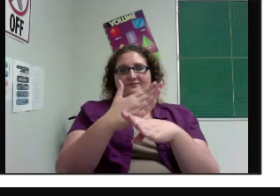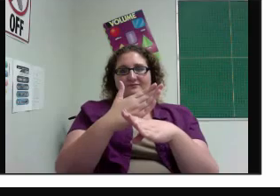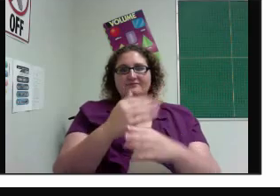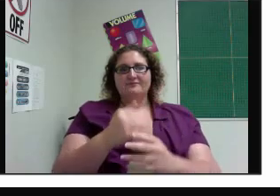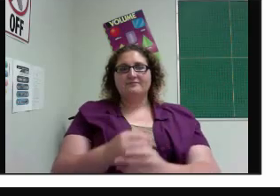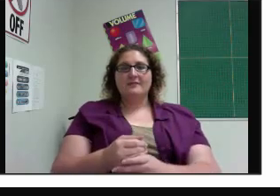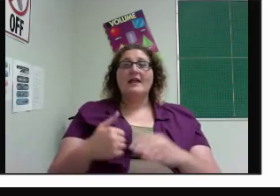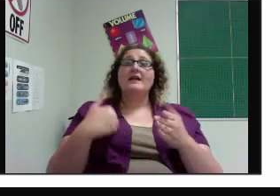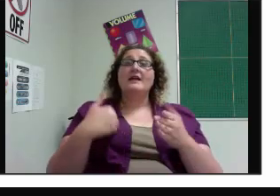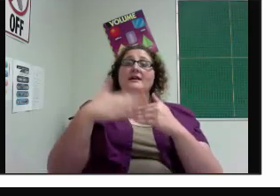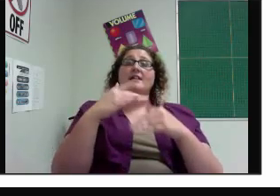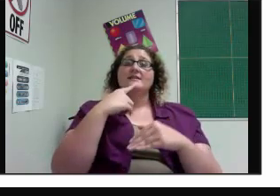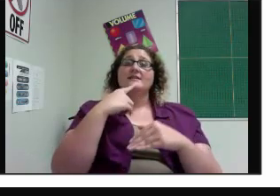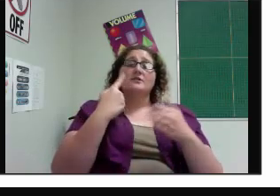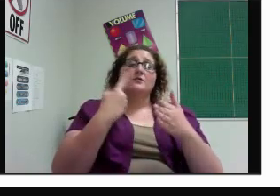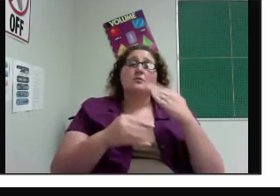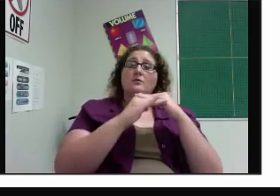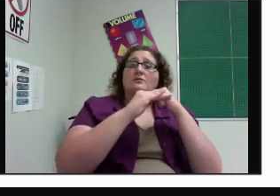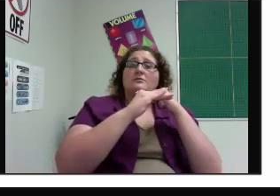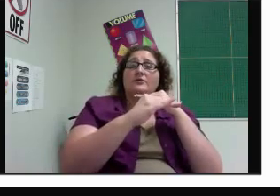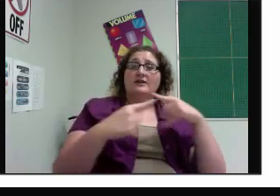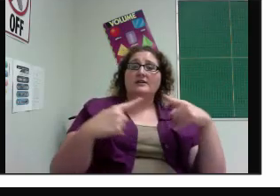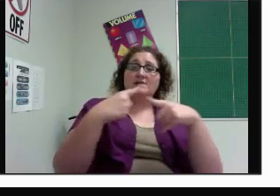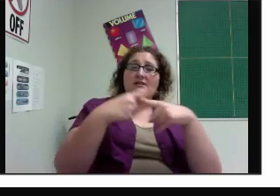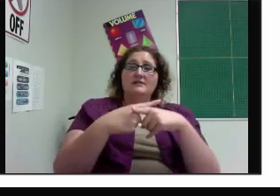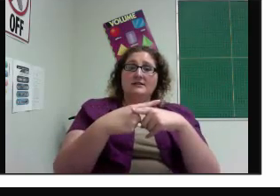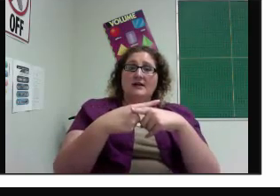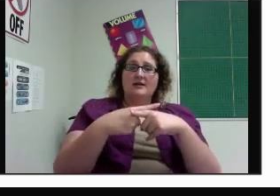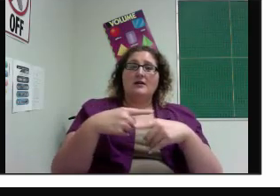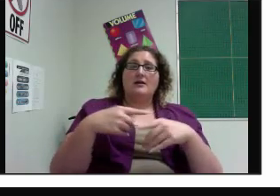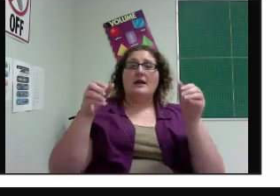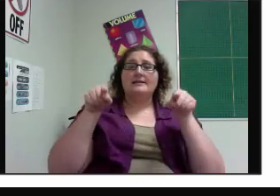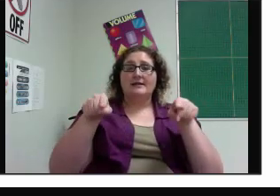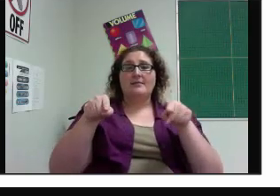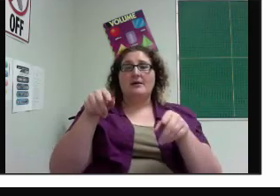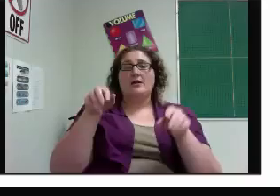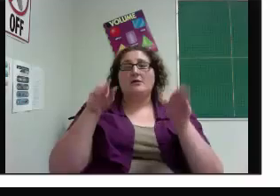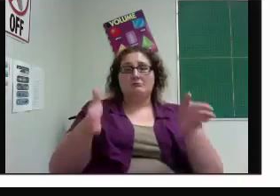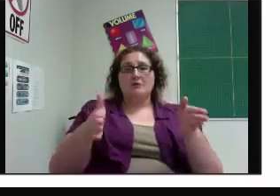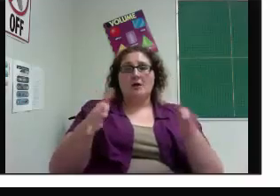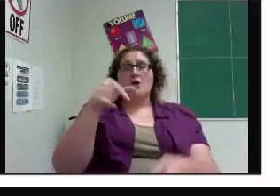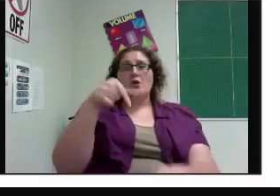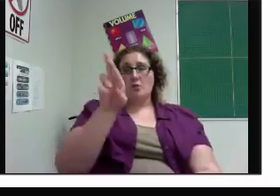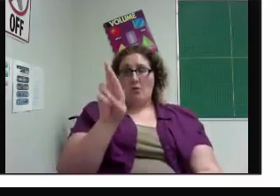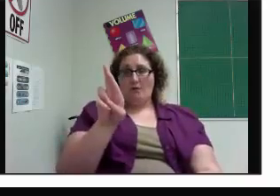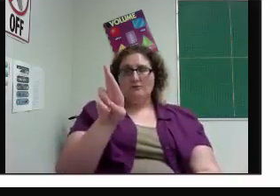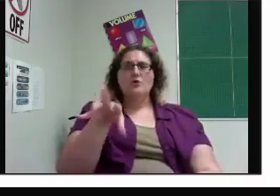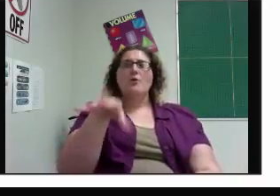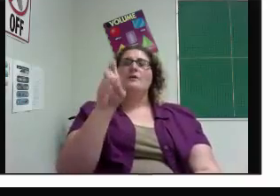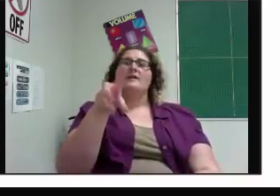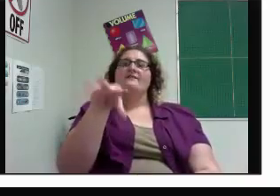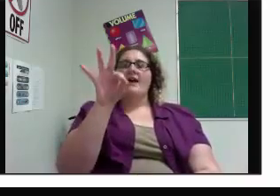says, what planes intersect at segment QR? Okay, so let's find QR.